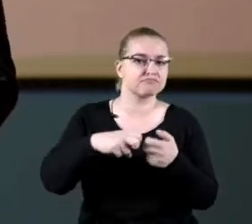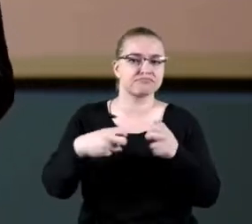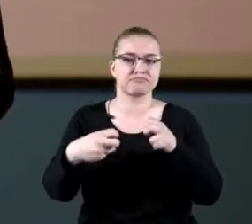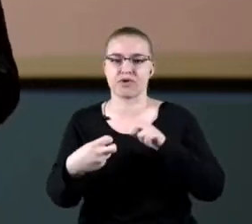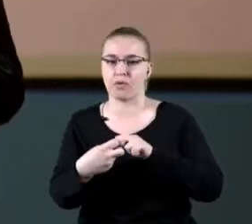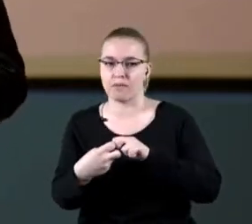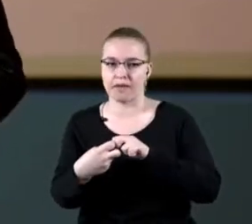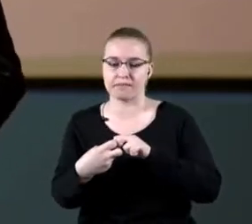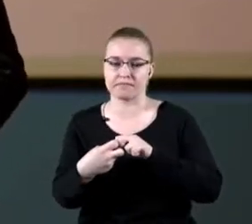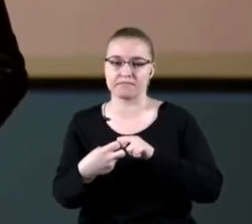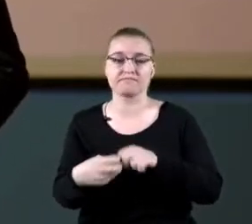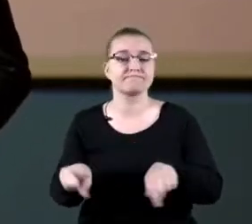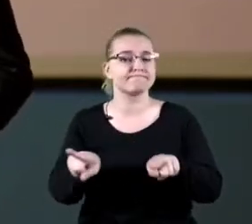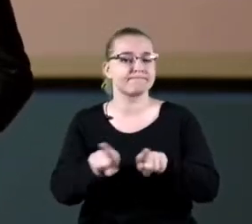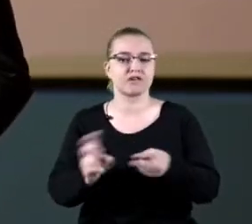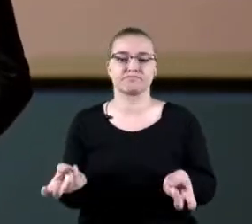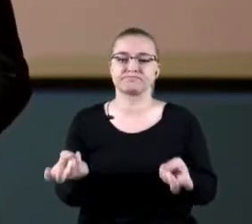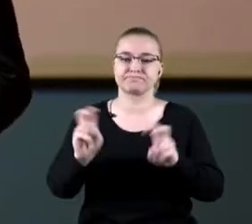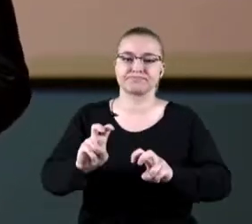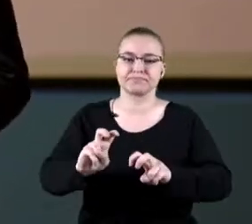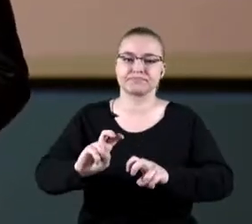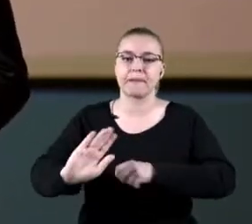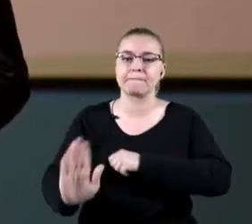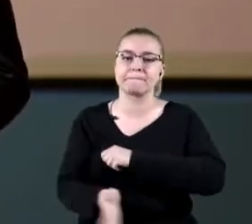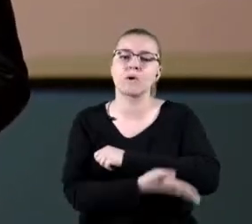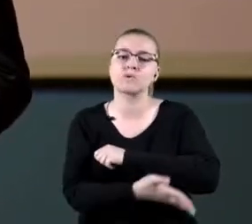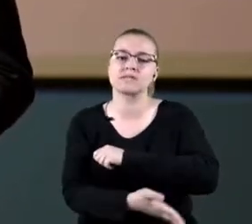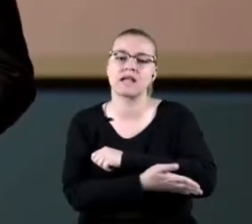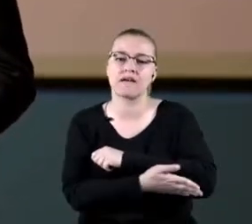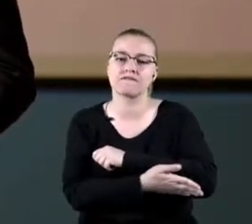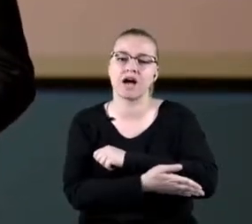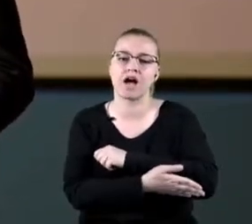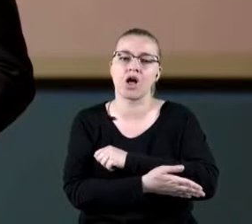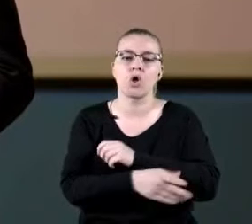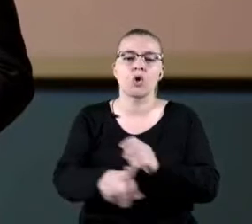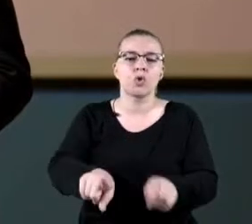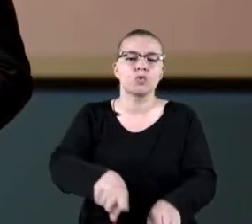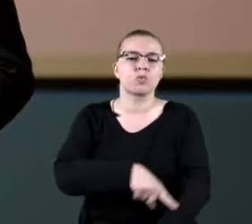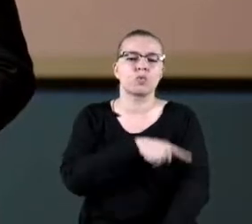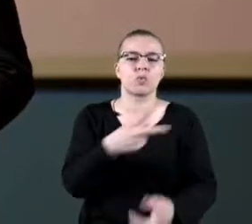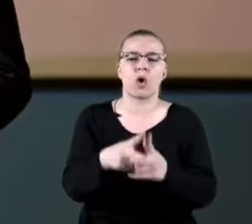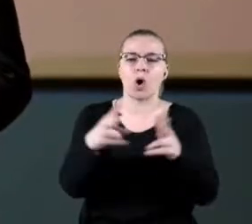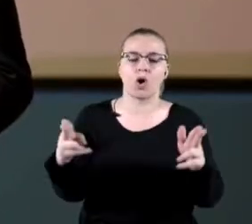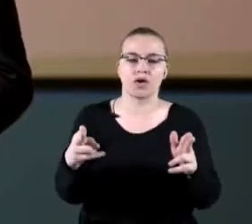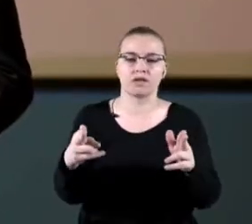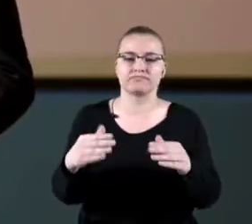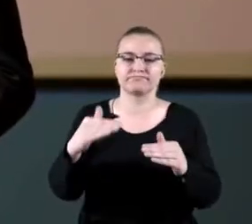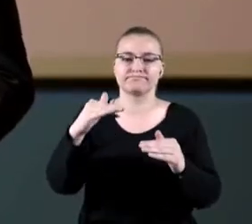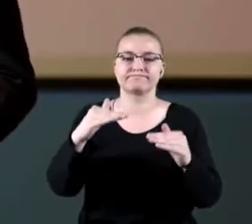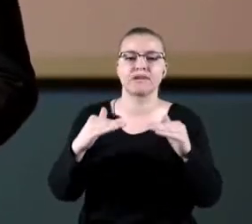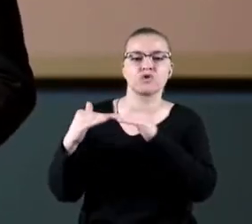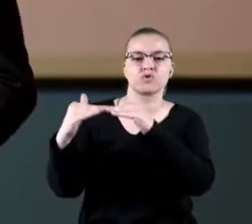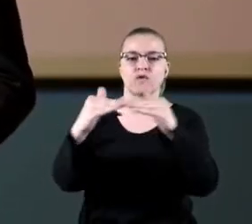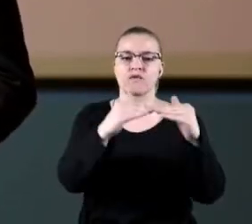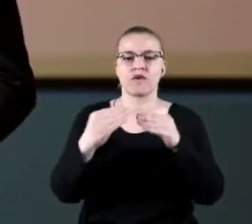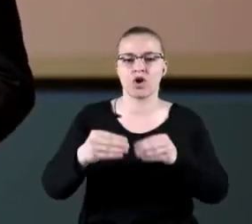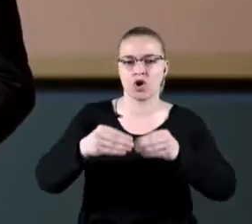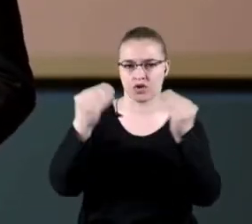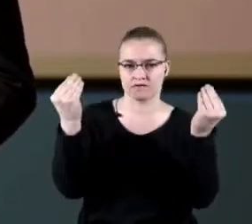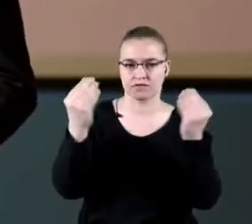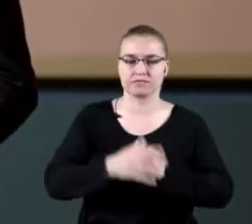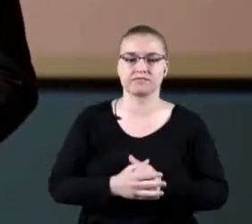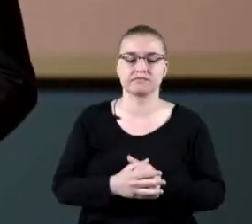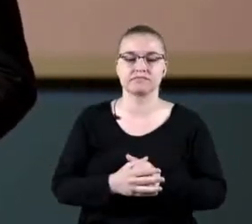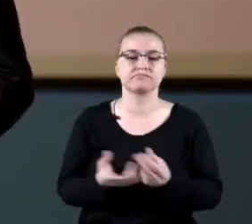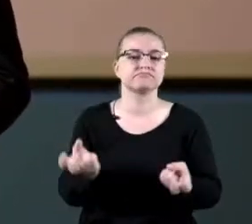and respond to the problems, but we also create a basis for long-term sustainable development. And